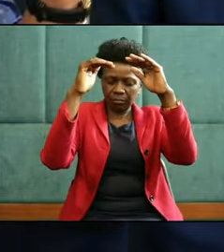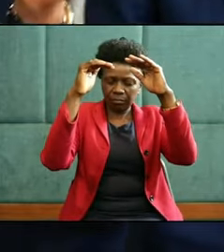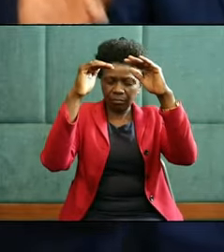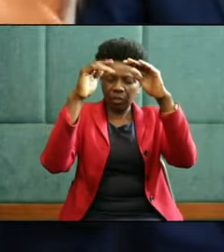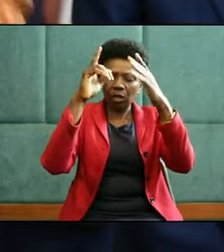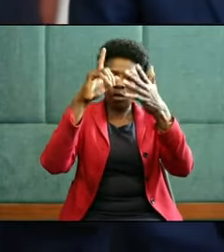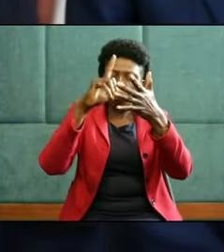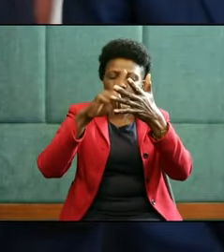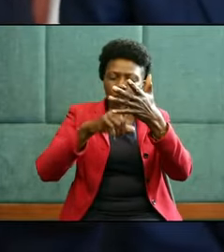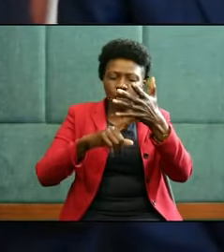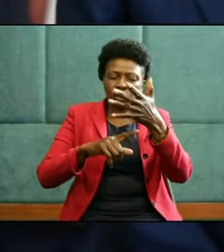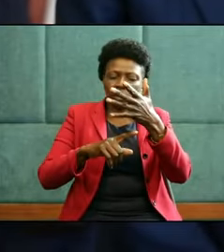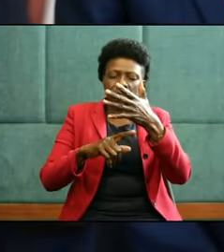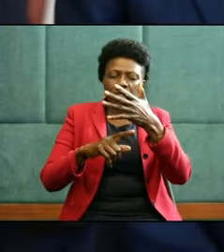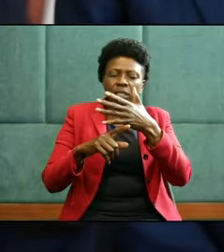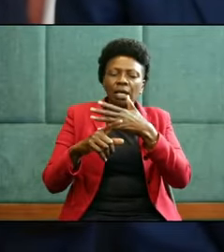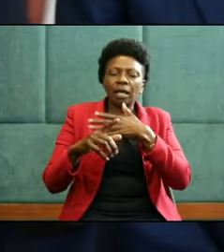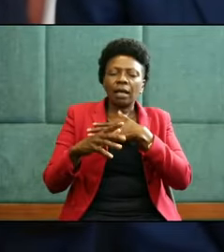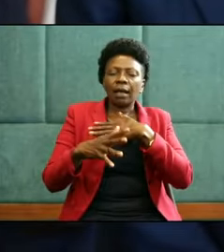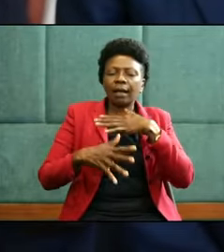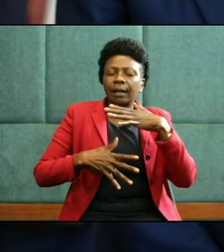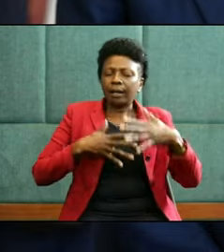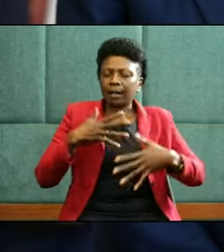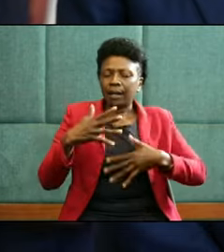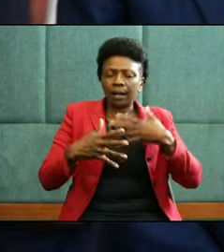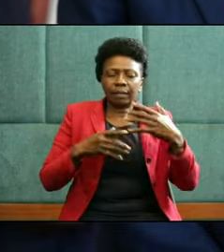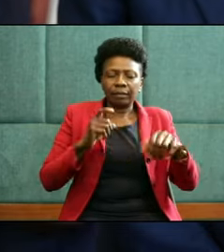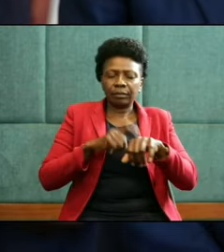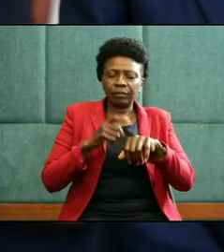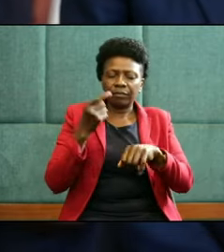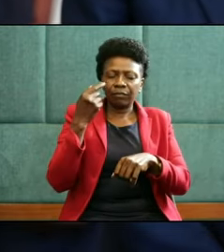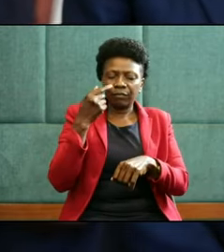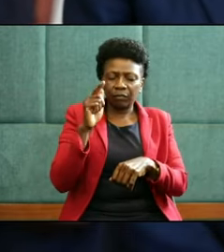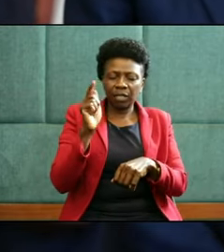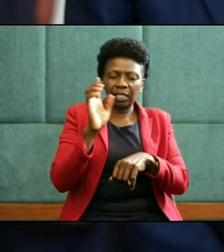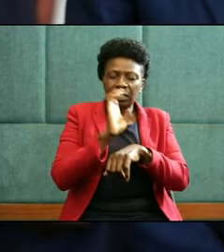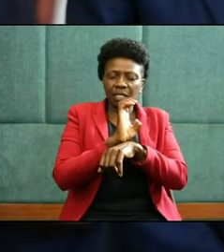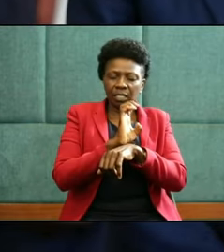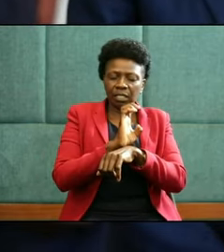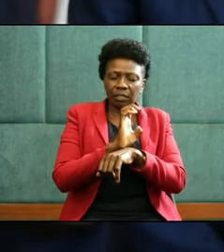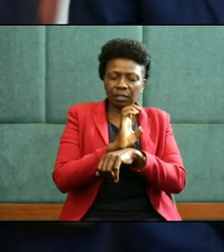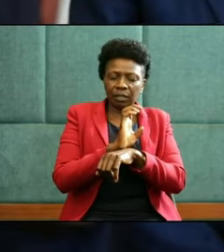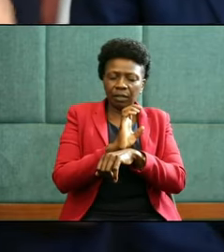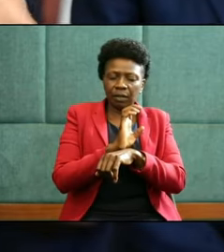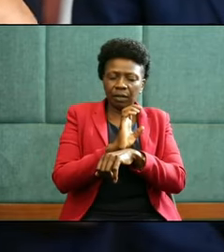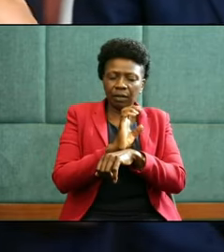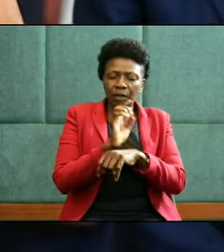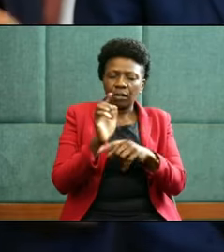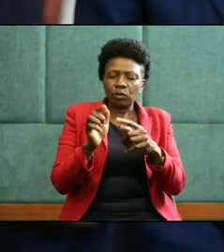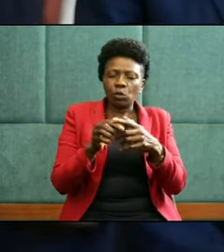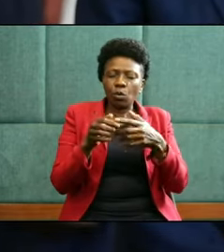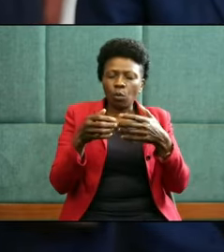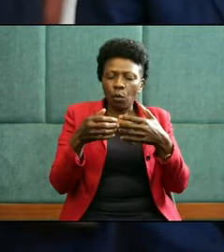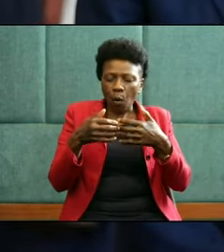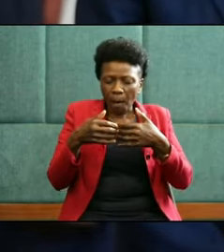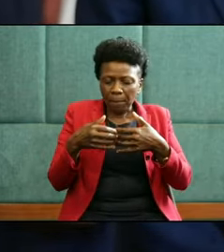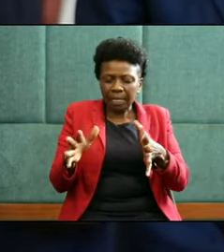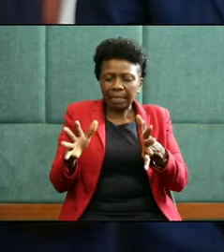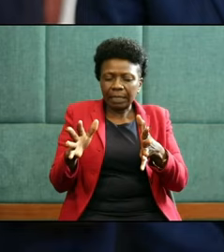what a gladdened opportunity for the church in Nairobi Central to open a new